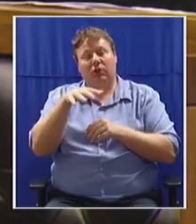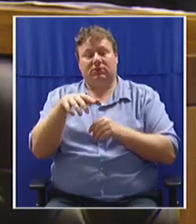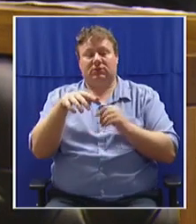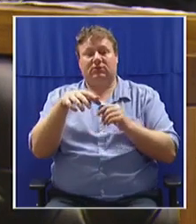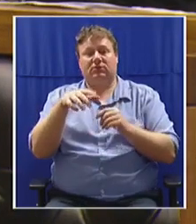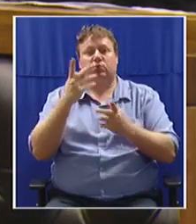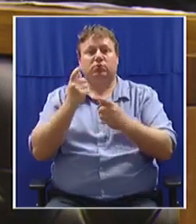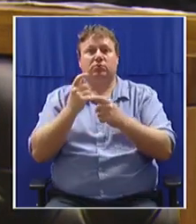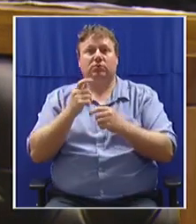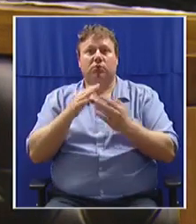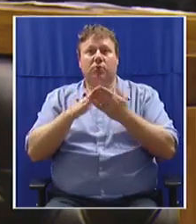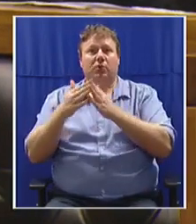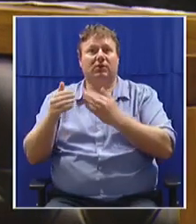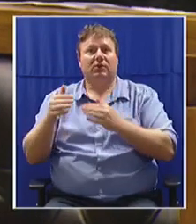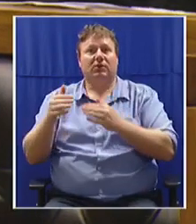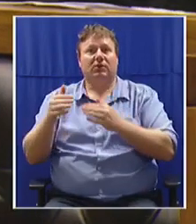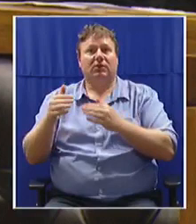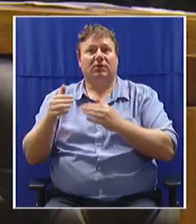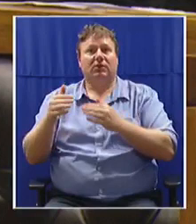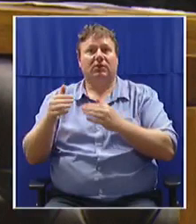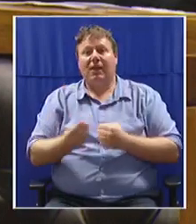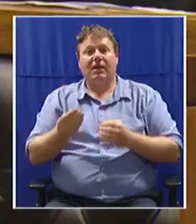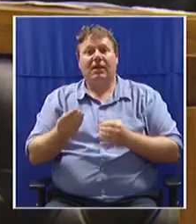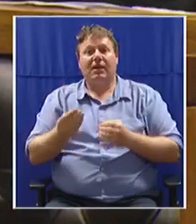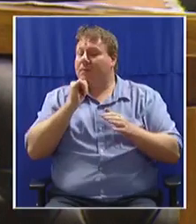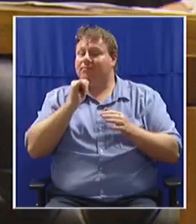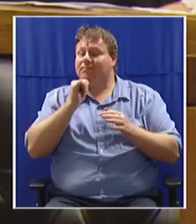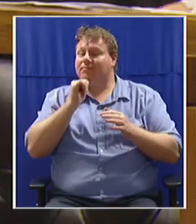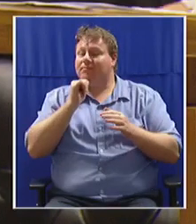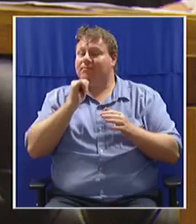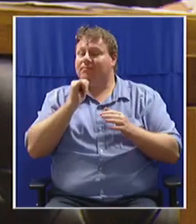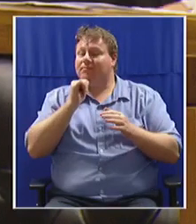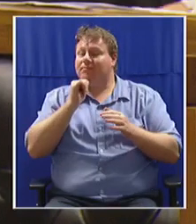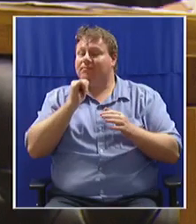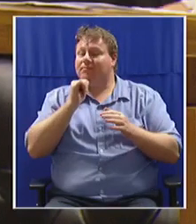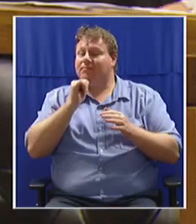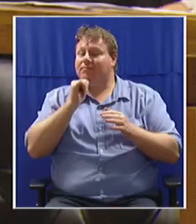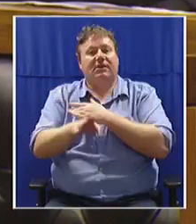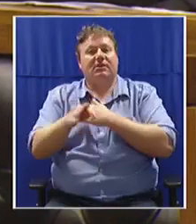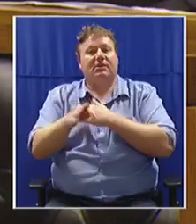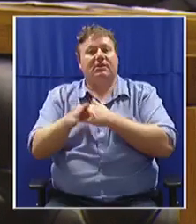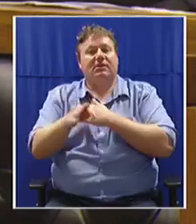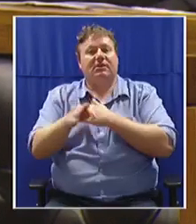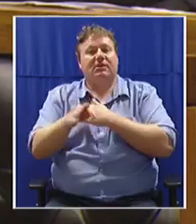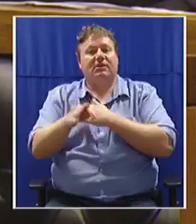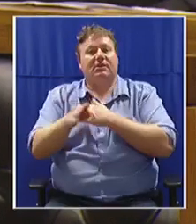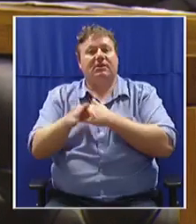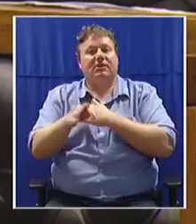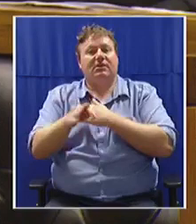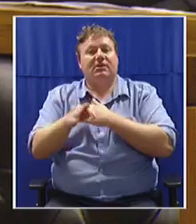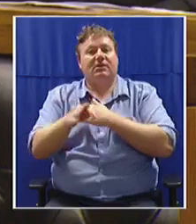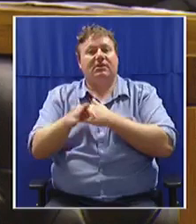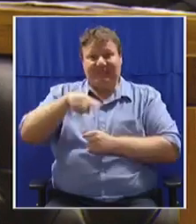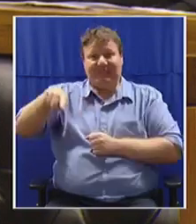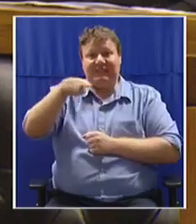young people did not present themselves in any facility, school. Now, these are the young